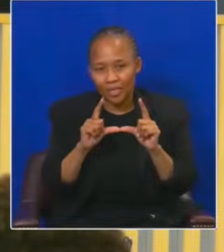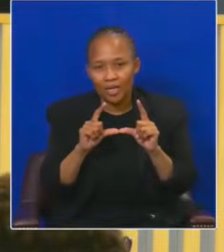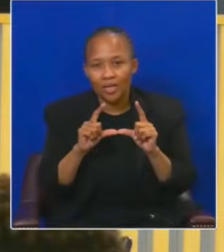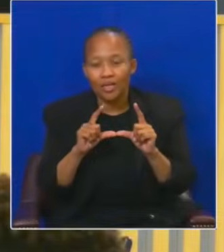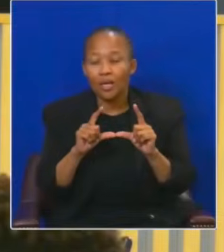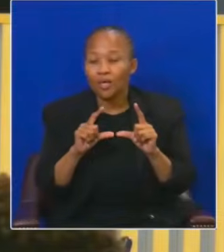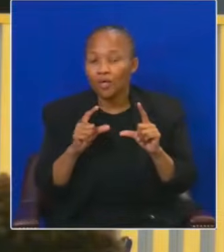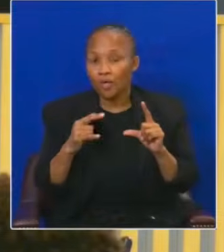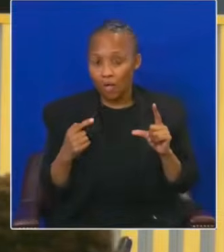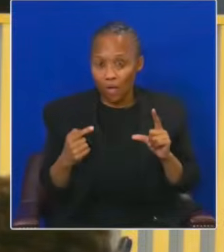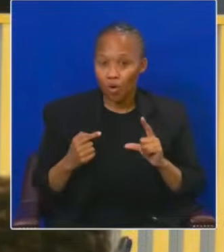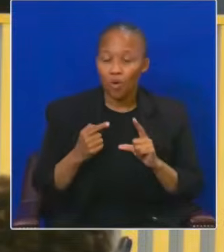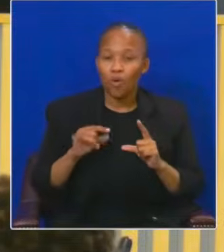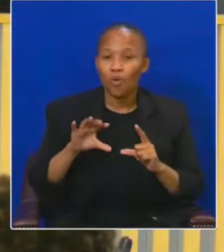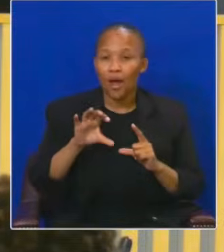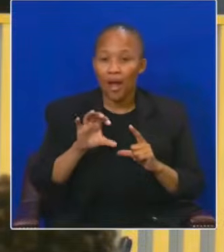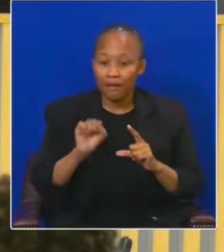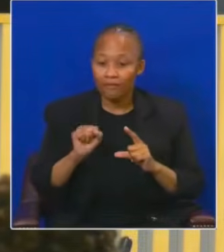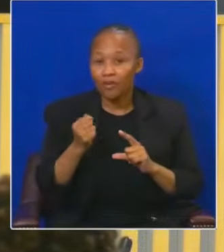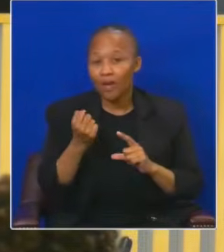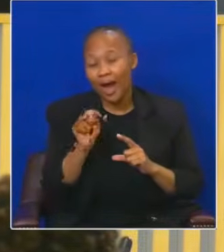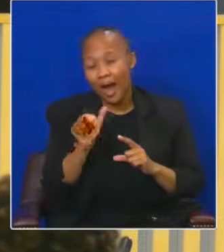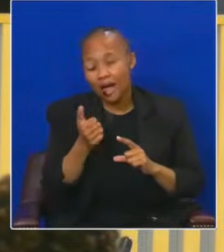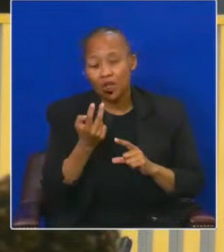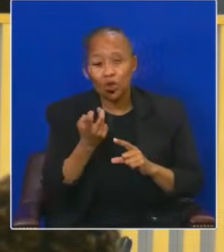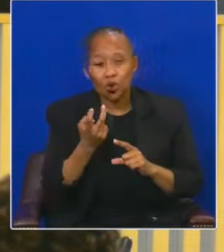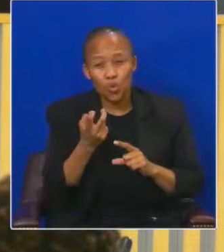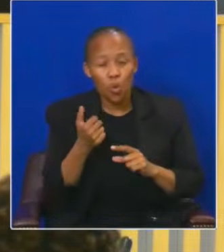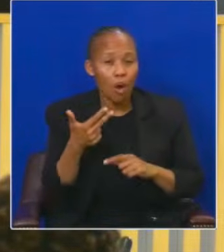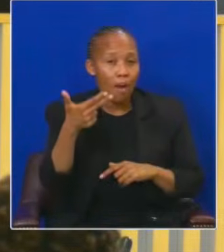6th at the house of